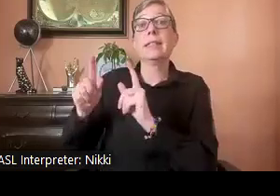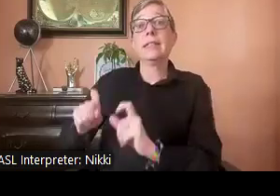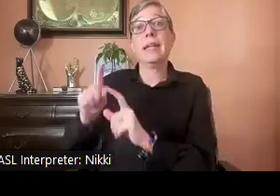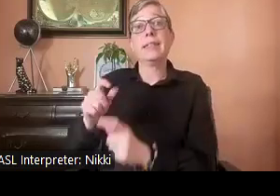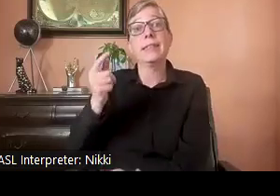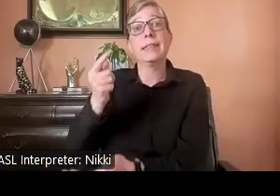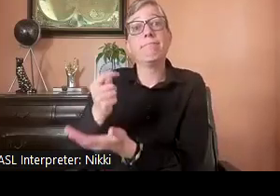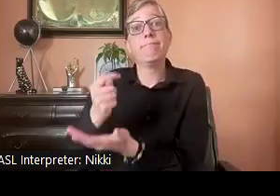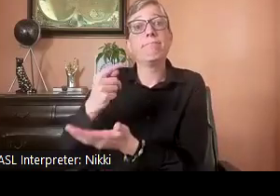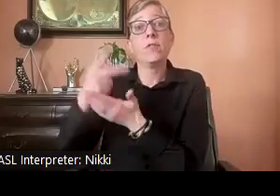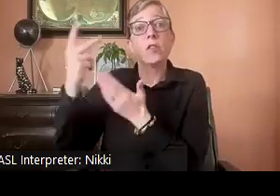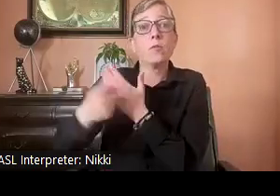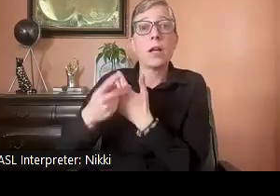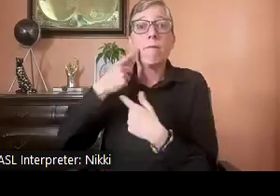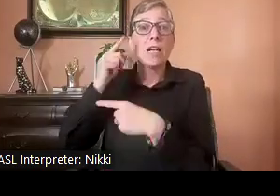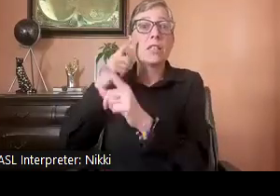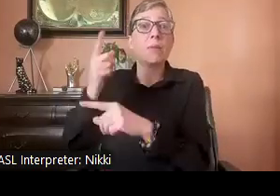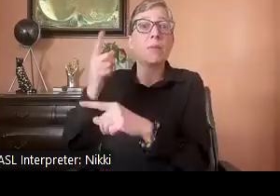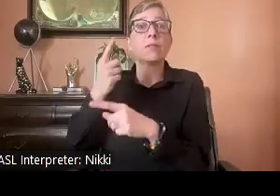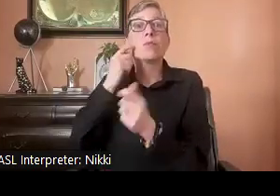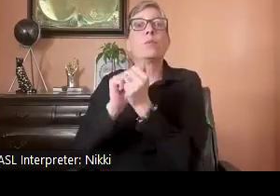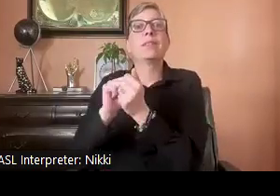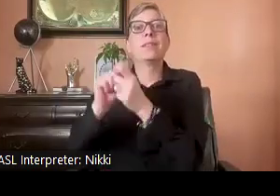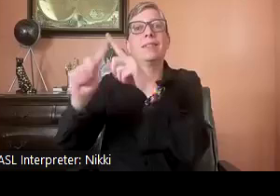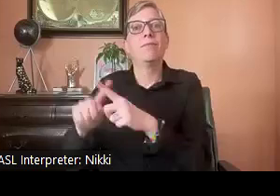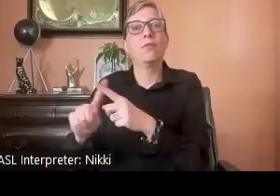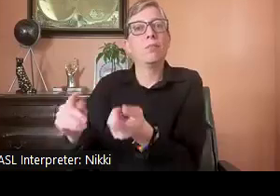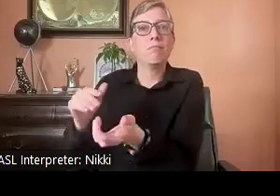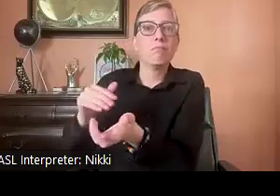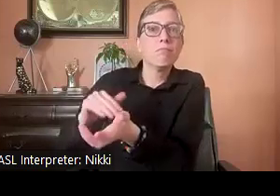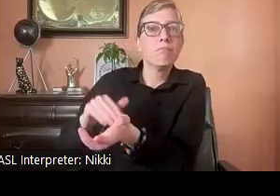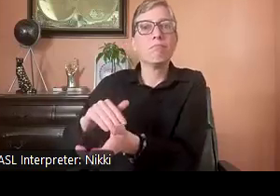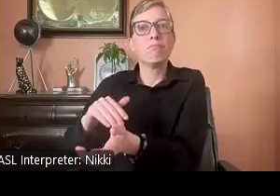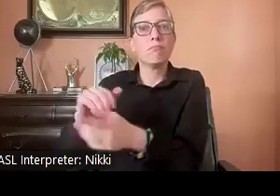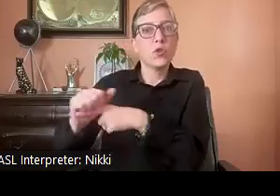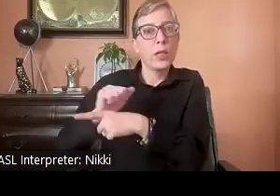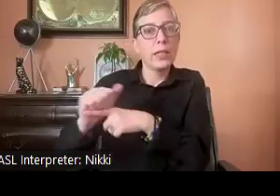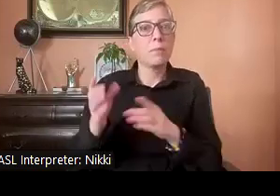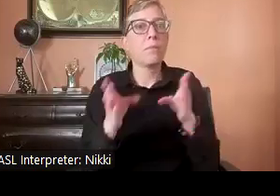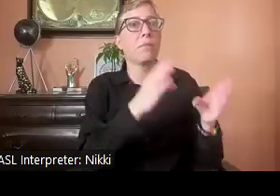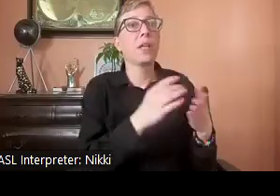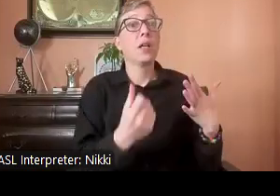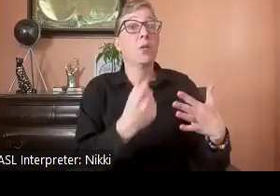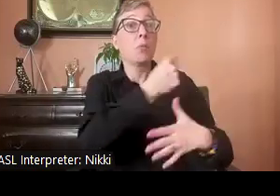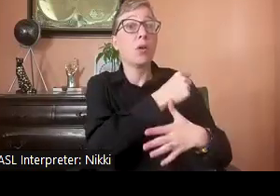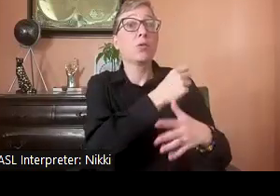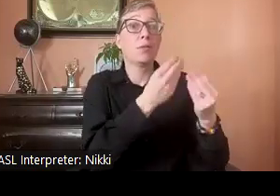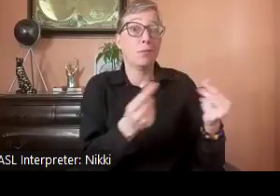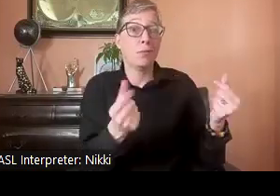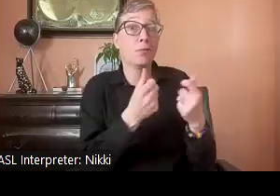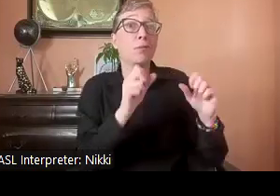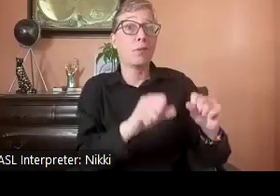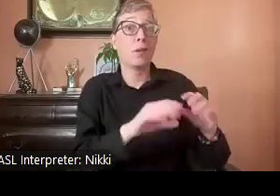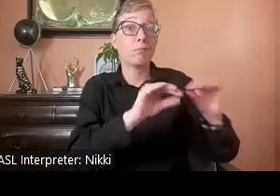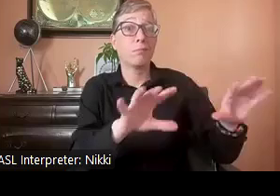or PhD levels for all the interventions. There may be a lot of things that community health workers can do. Prioritize solutions that can be deployed